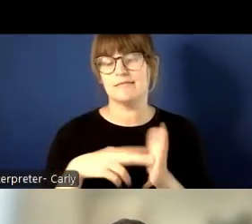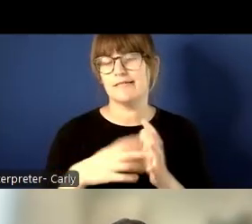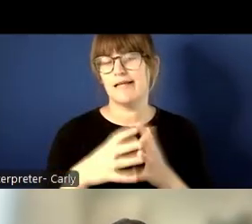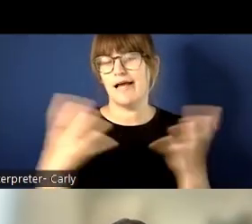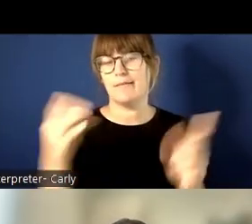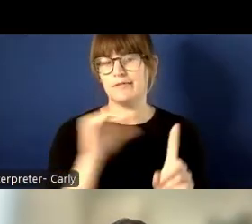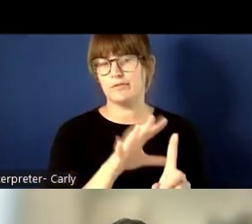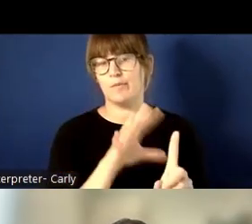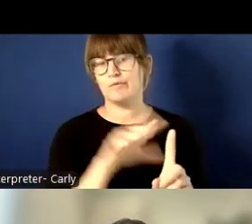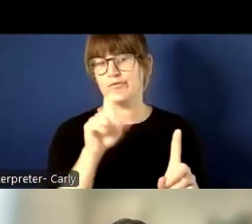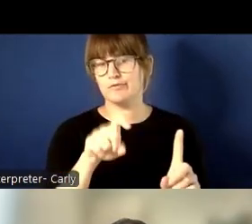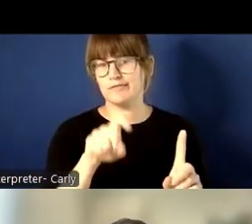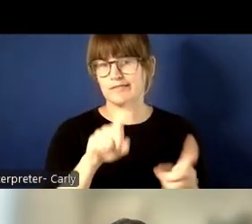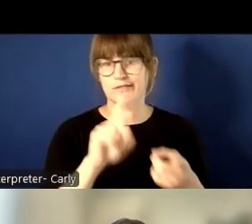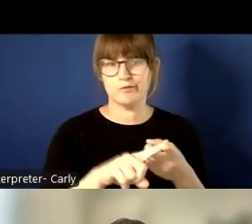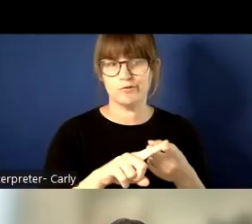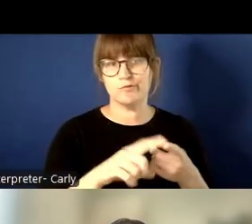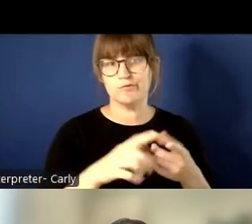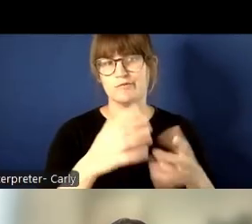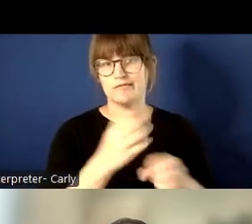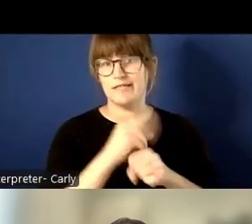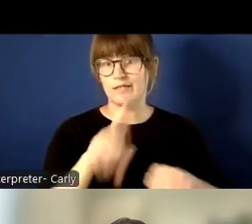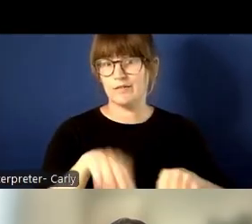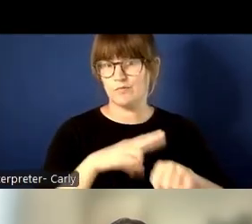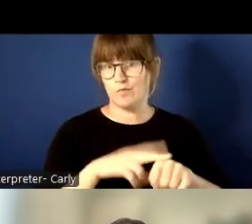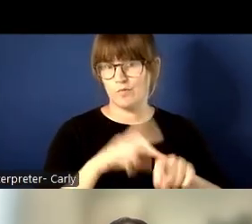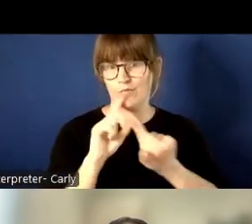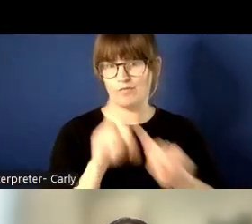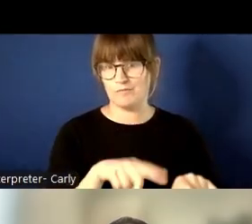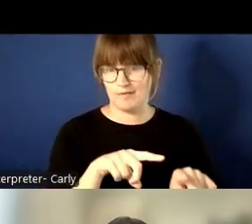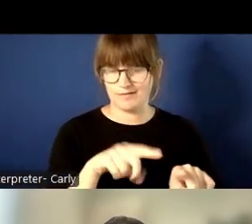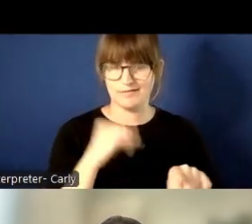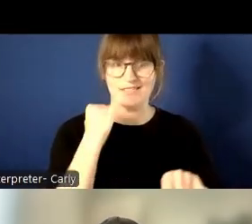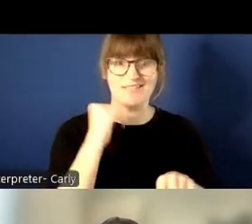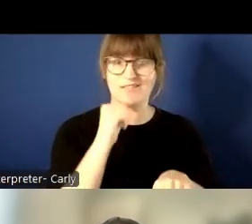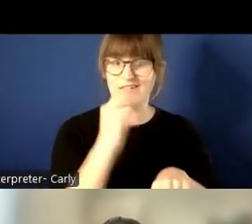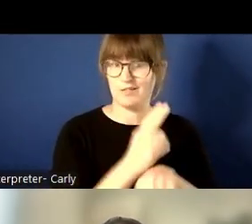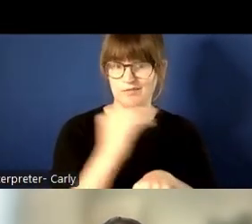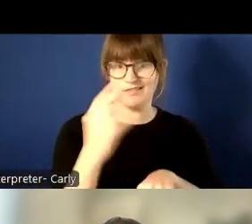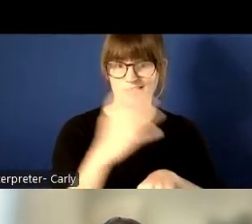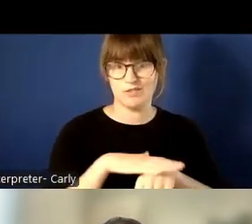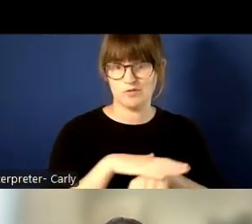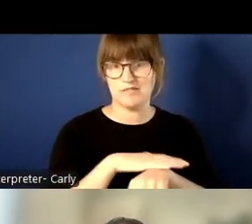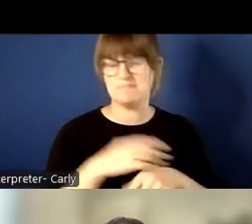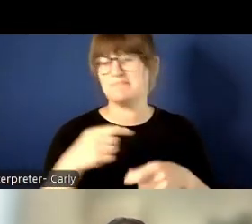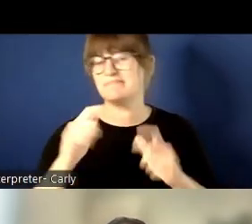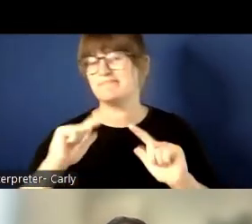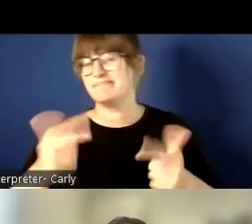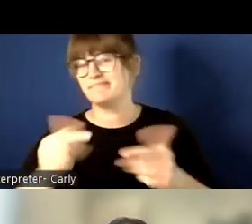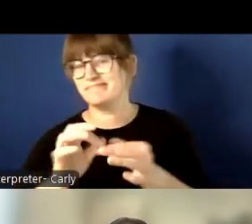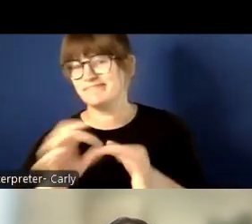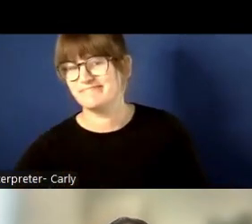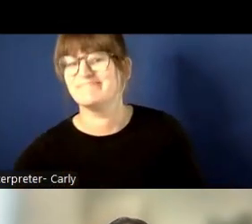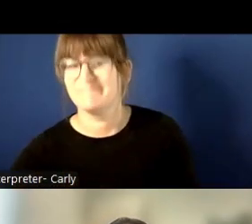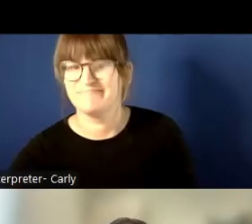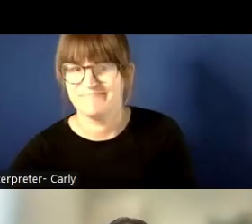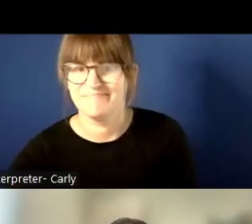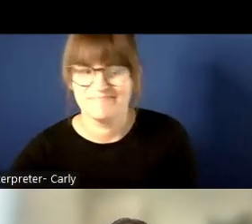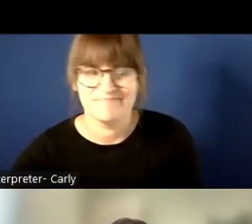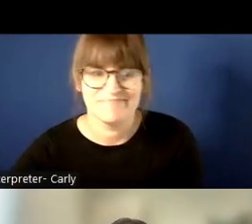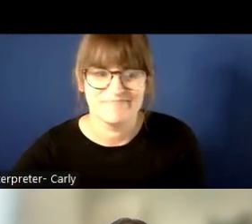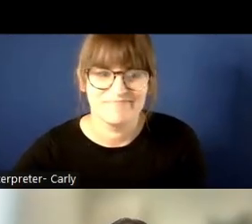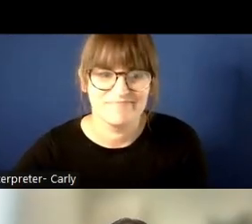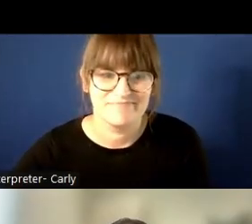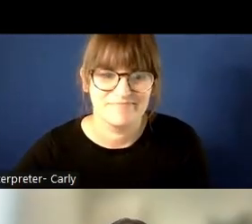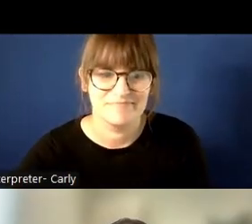do you need to kind of get the normal response that you would get if you weren't wearing sunscreen. So in terms of the amount that it blocks, we typically